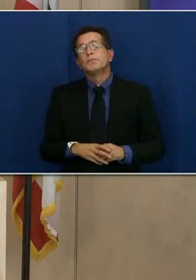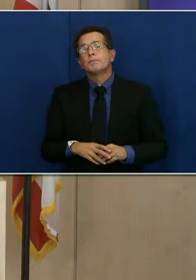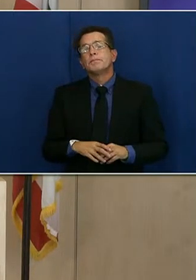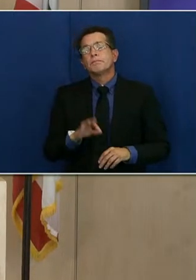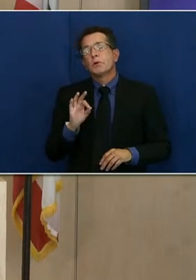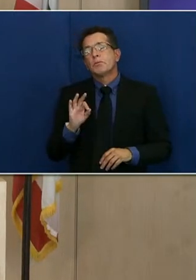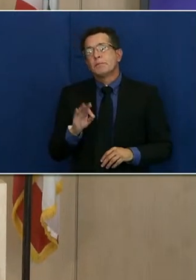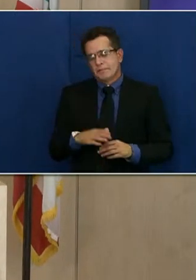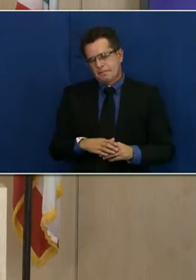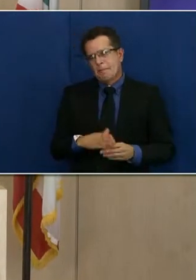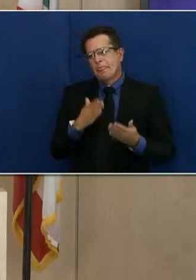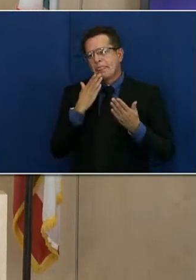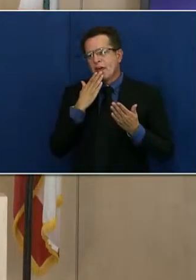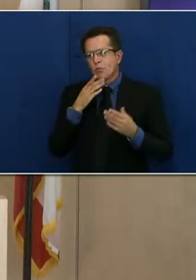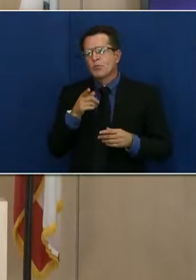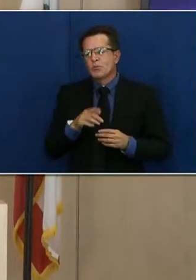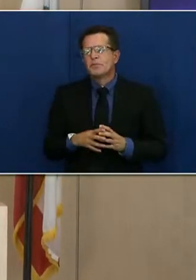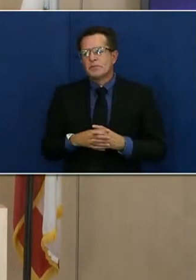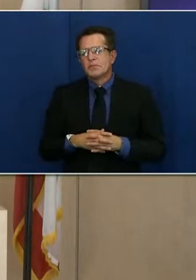Thank you.